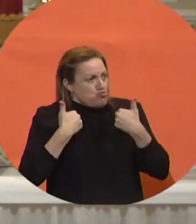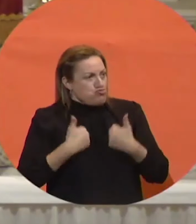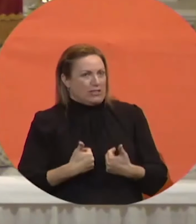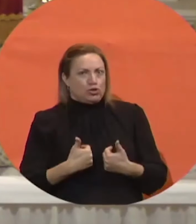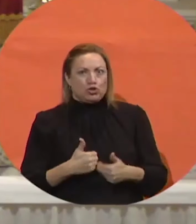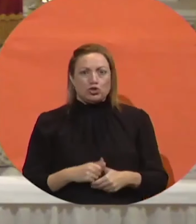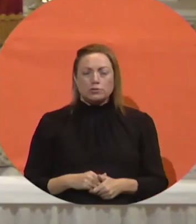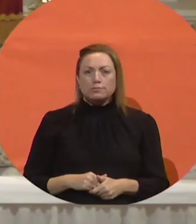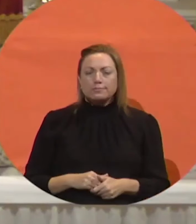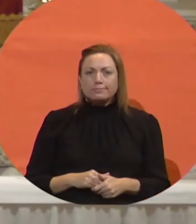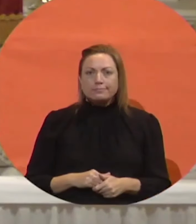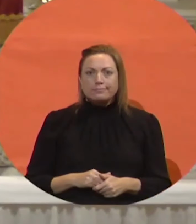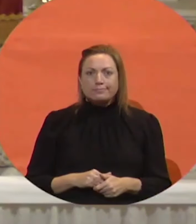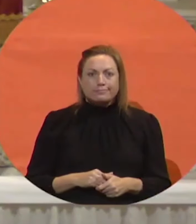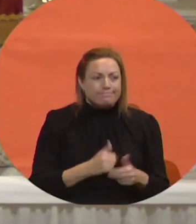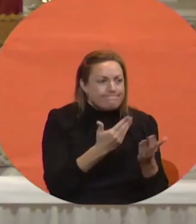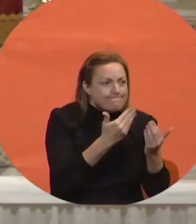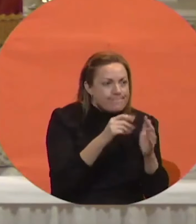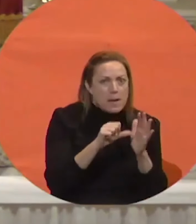sheep?